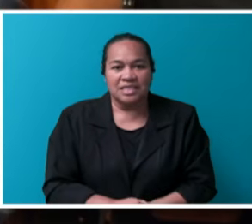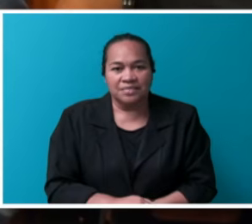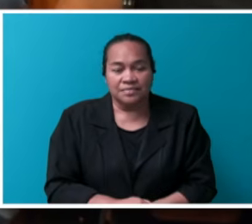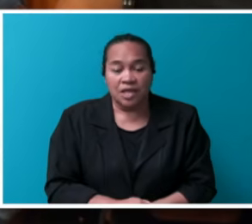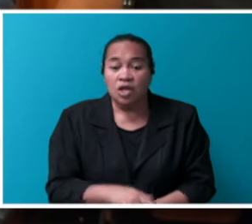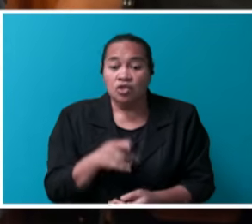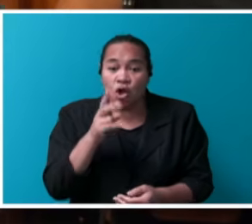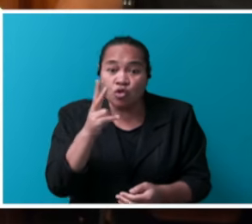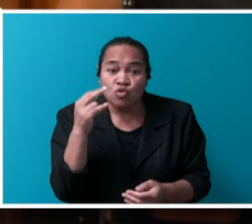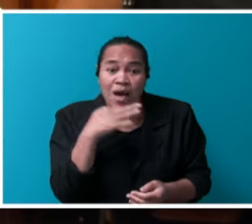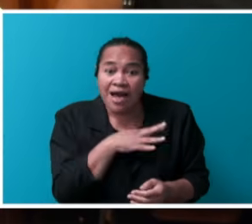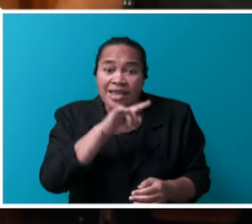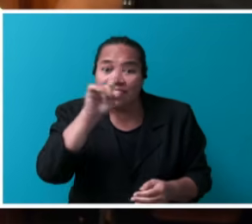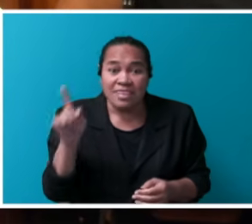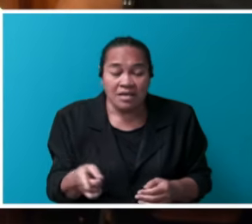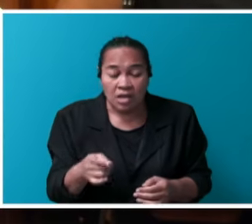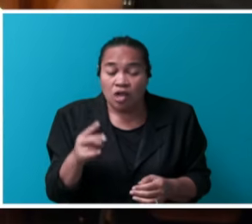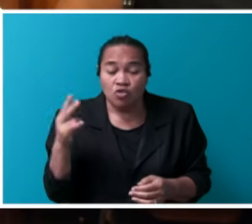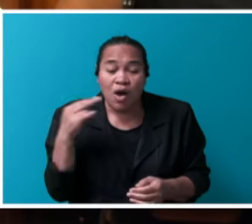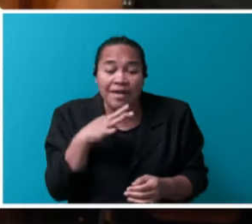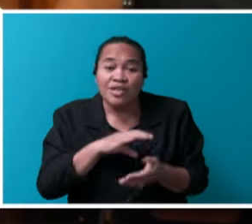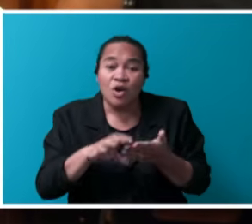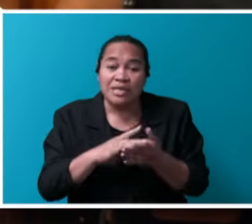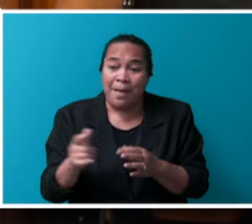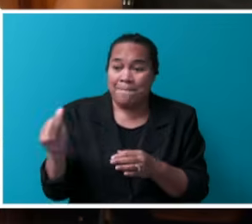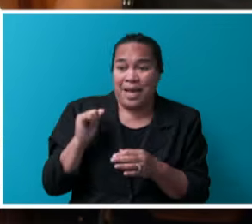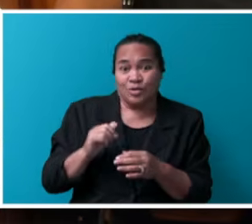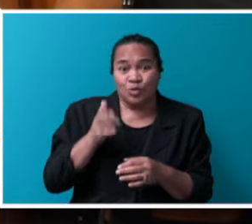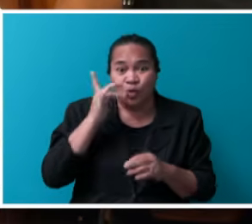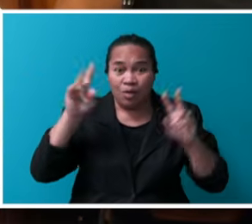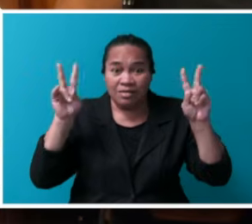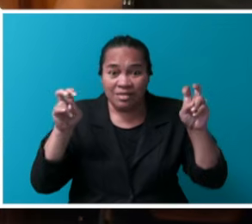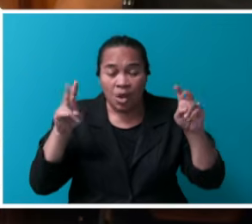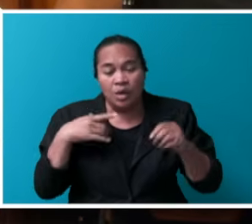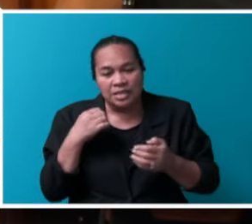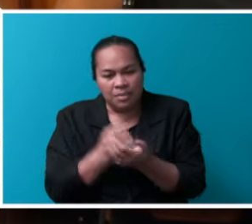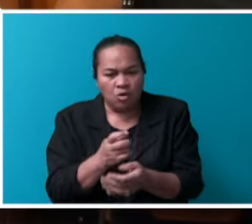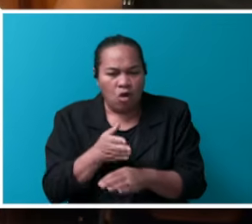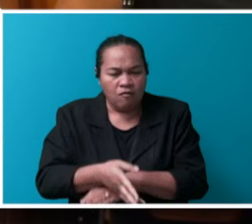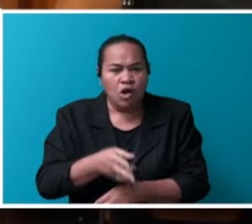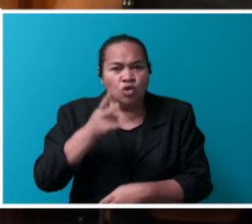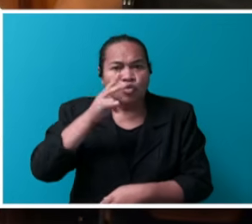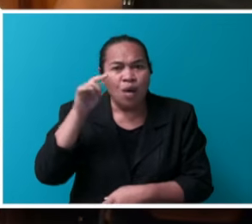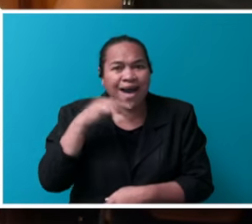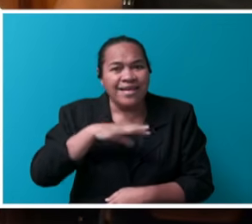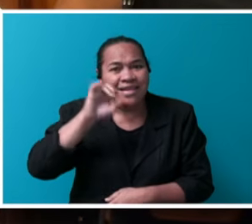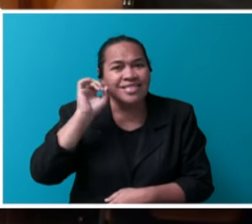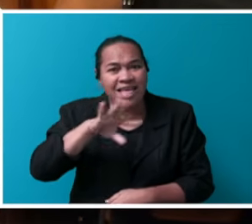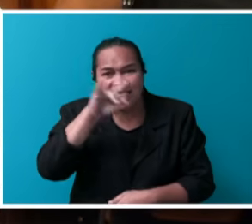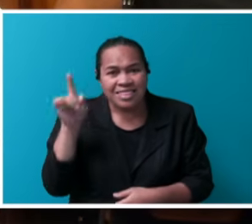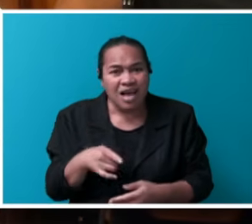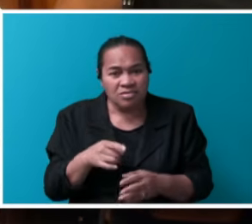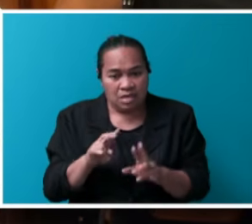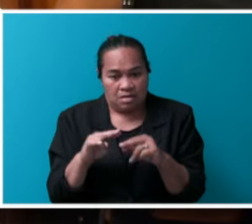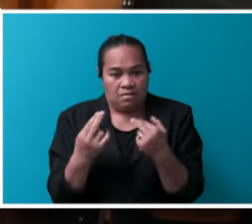the $200 Back to School initiative, we supported over 210,000 students and their families